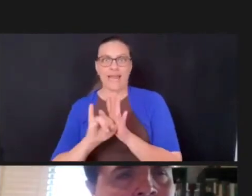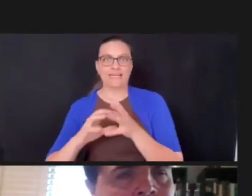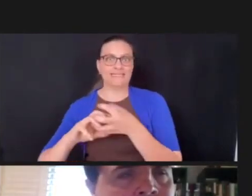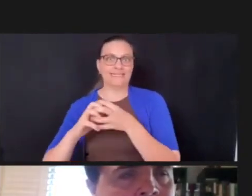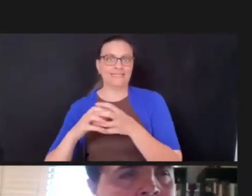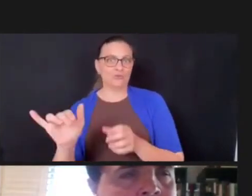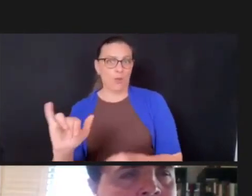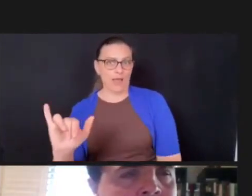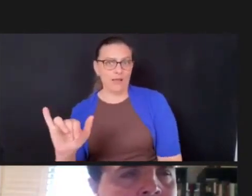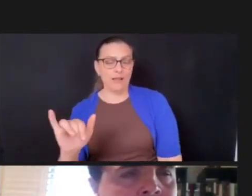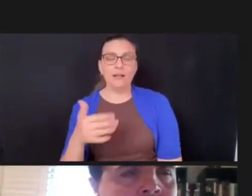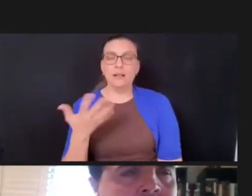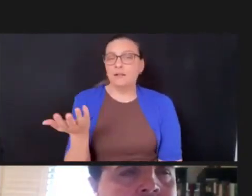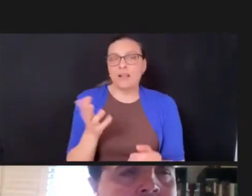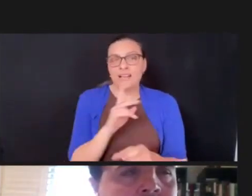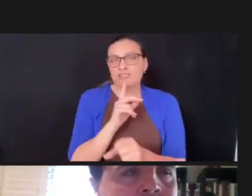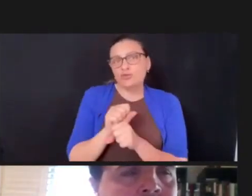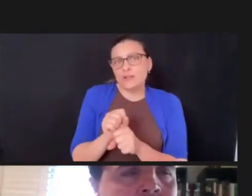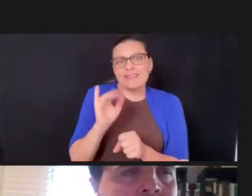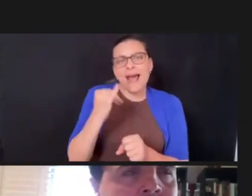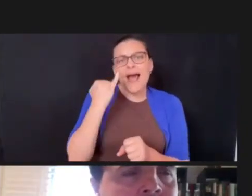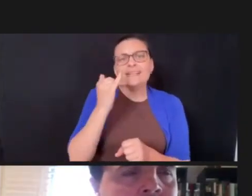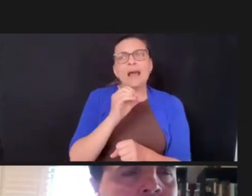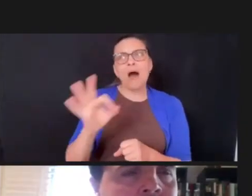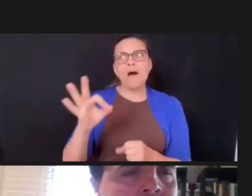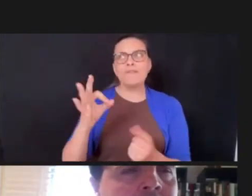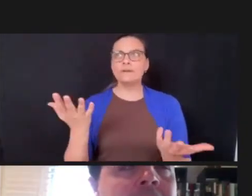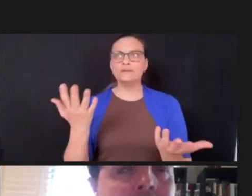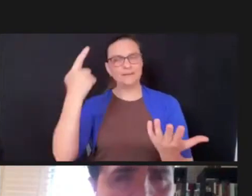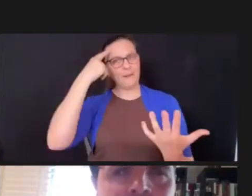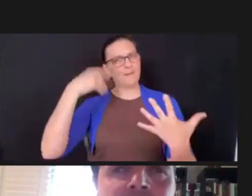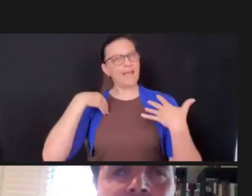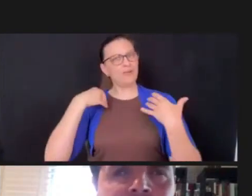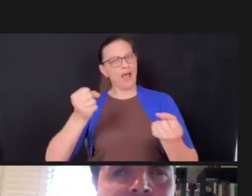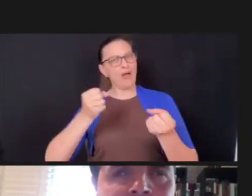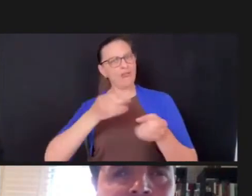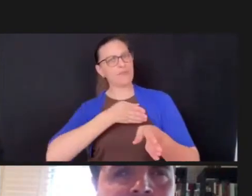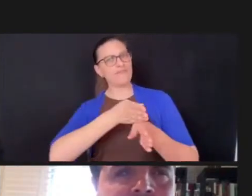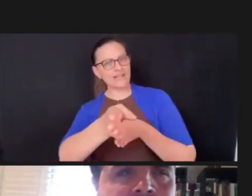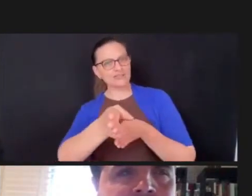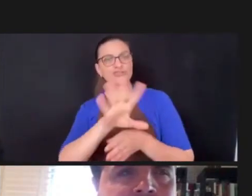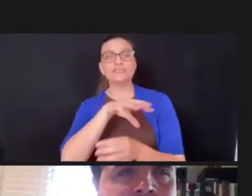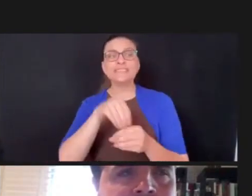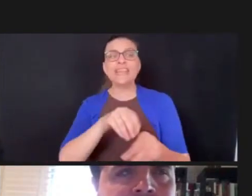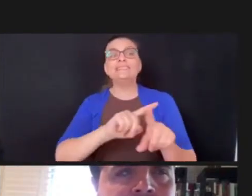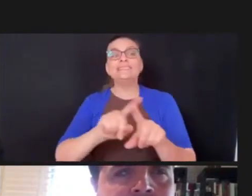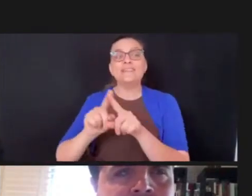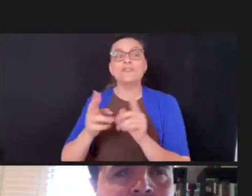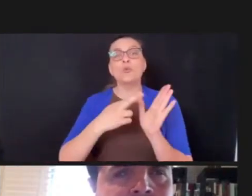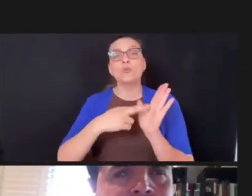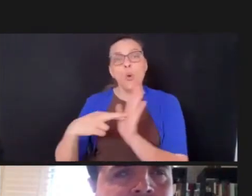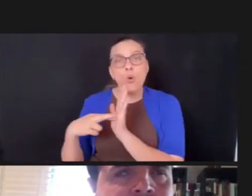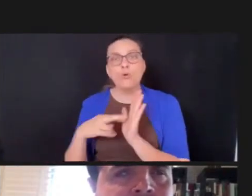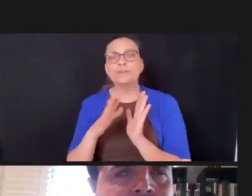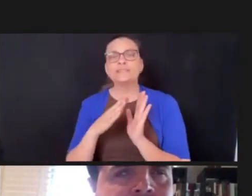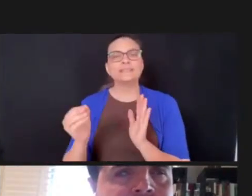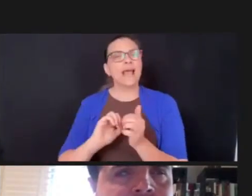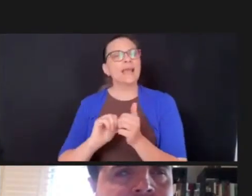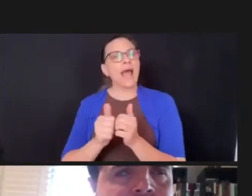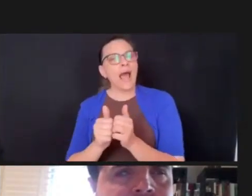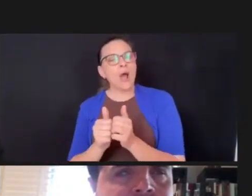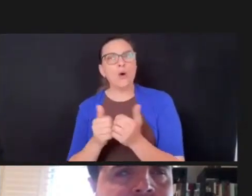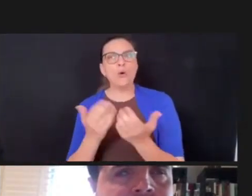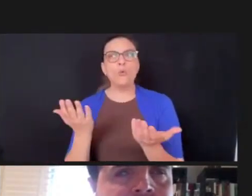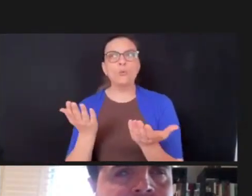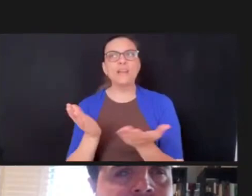idea of mental health professionals in different roles, and how in